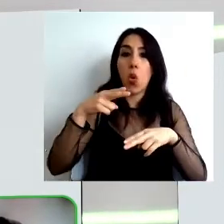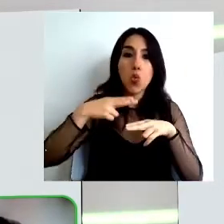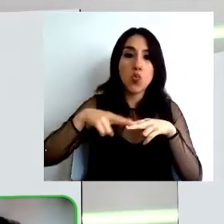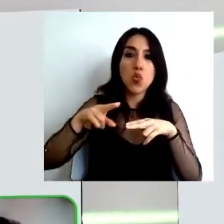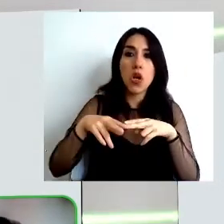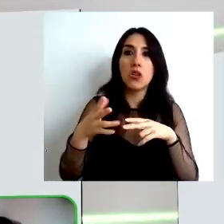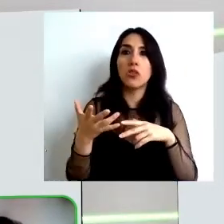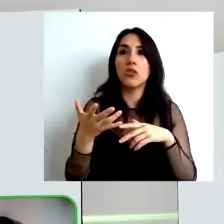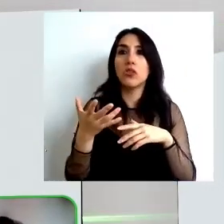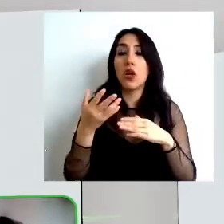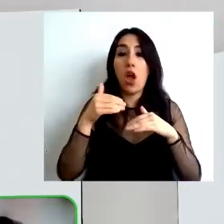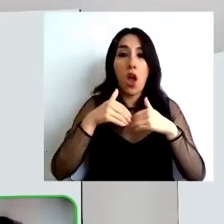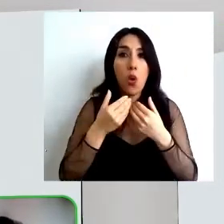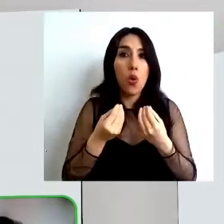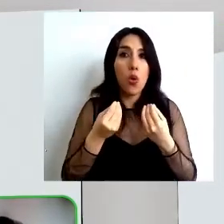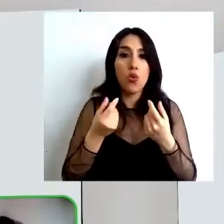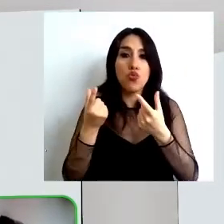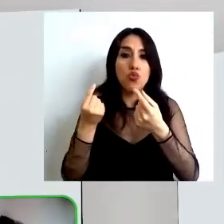All right.